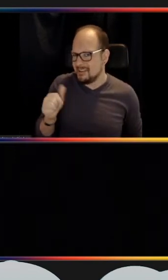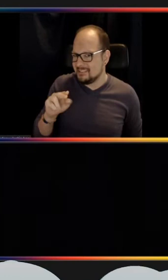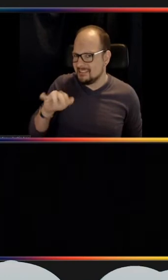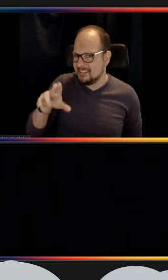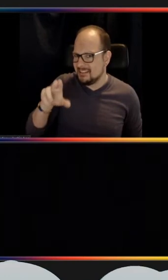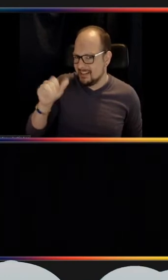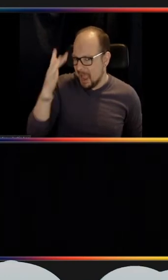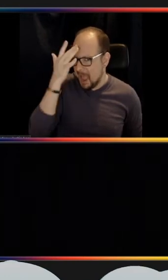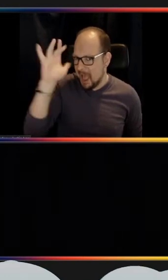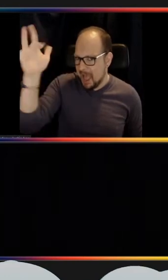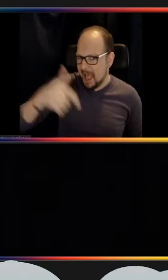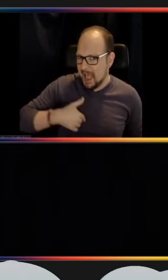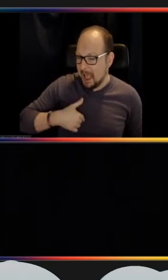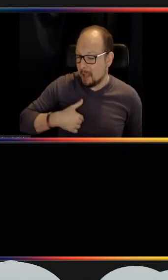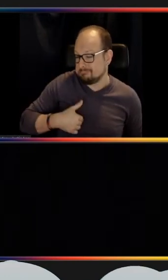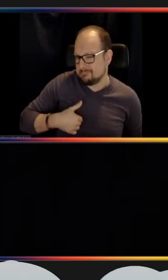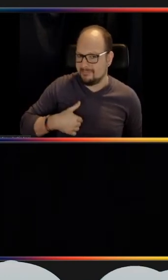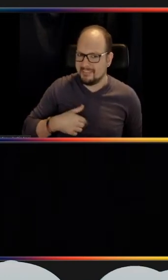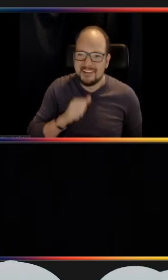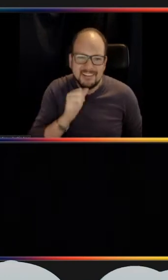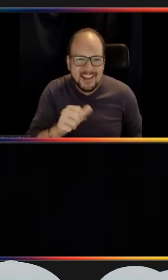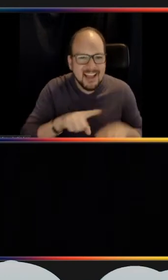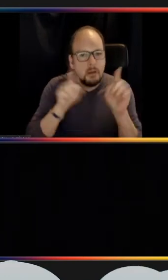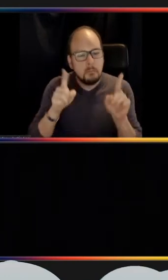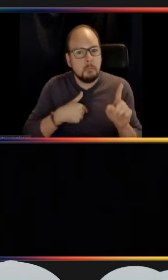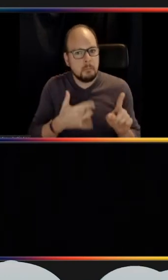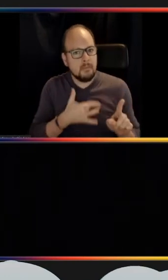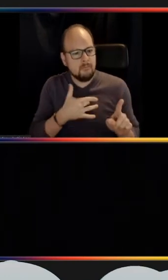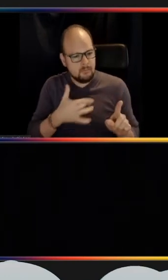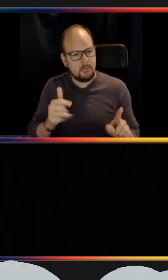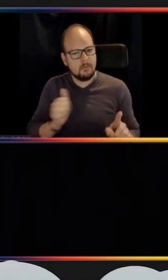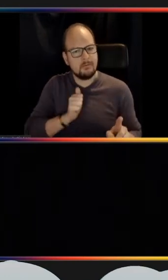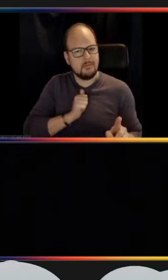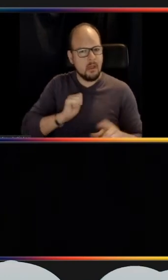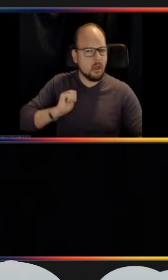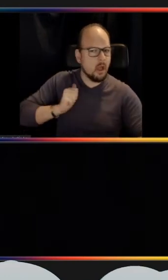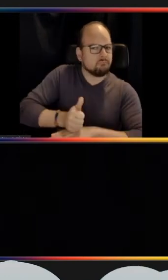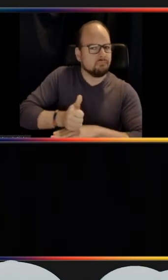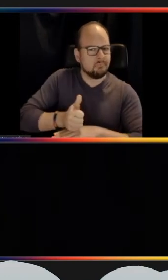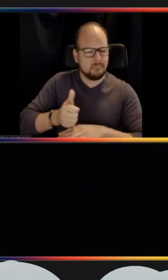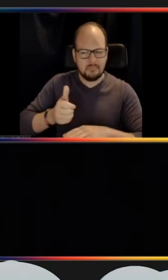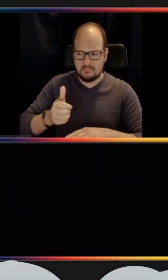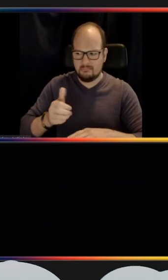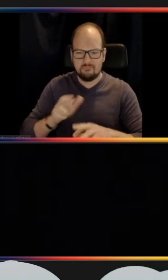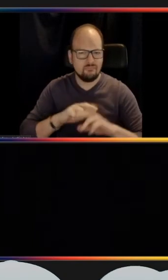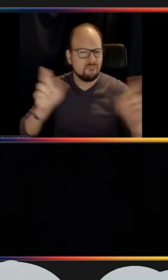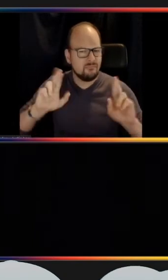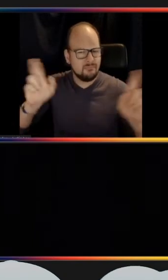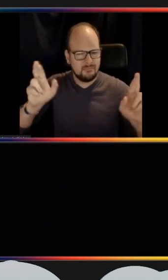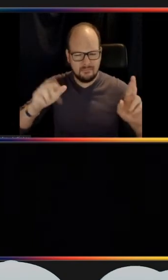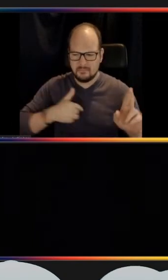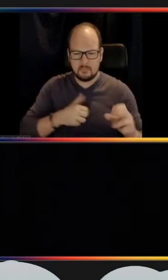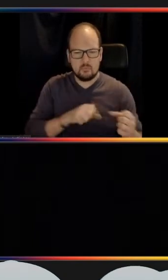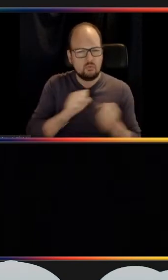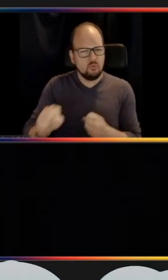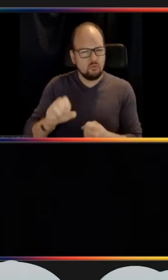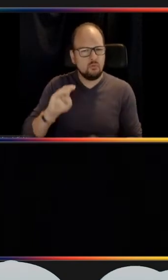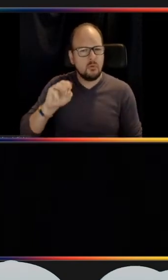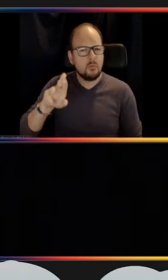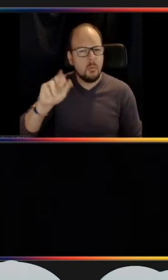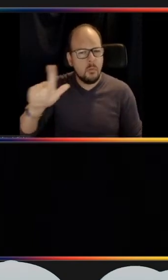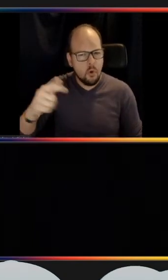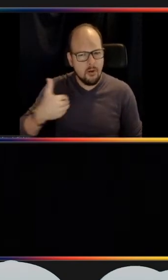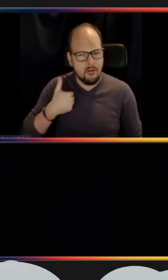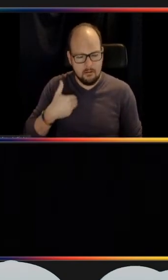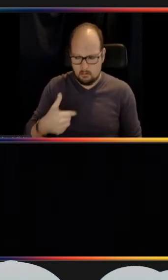But I do relate to being very outspoken and having really strong convictions and morals and